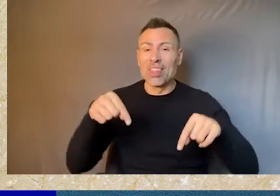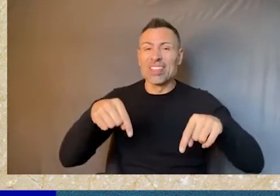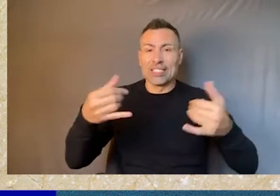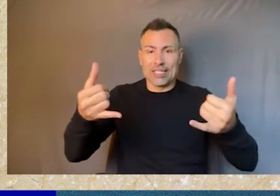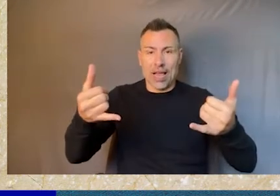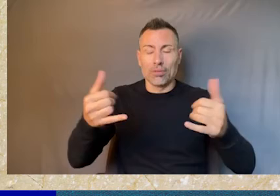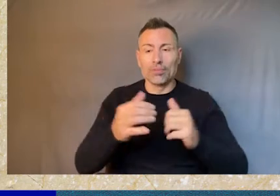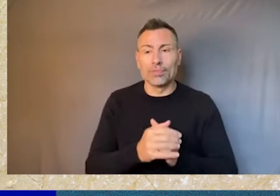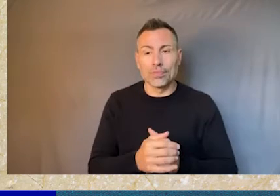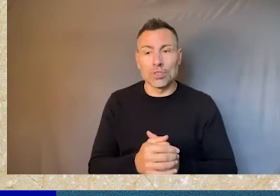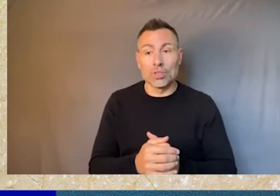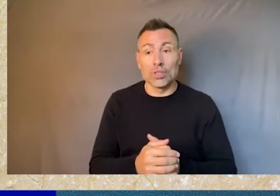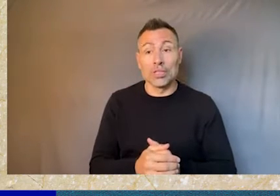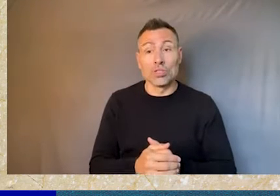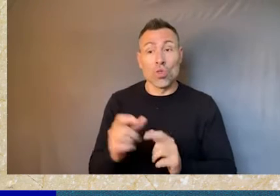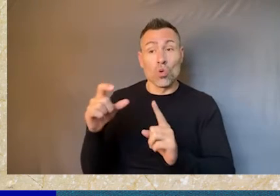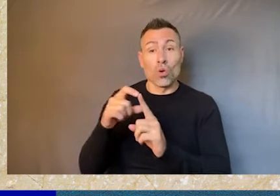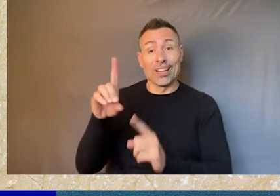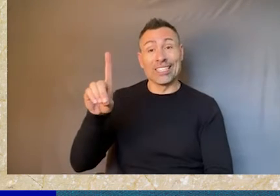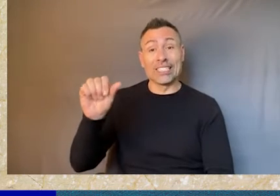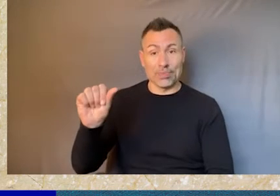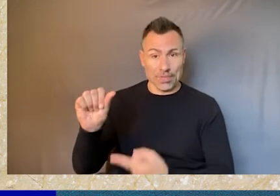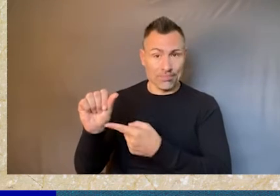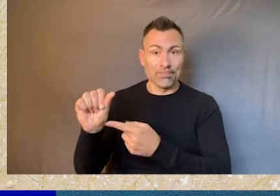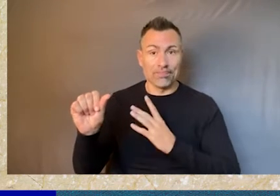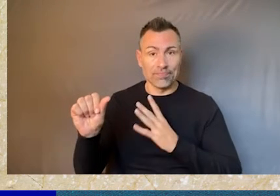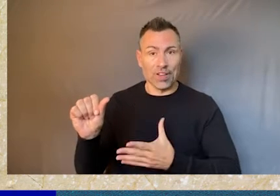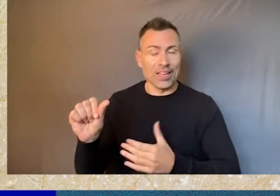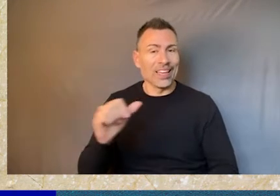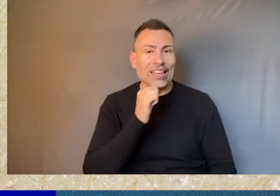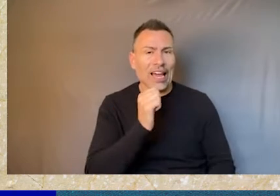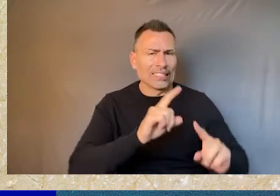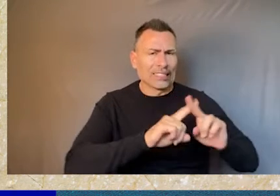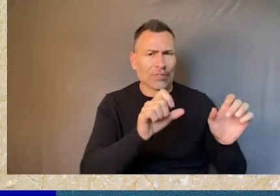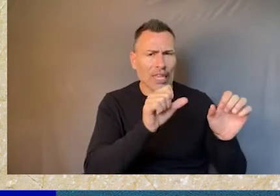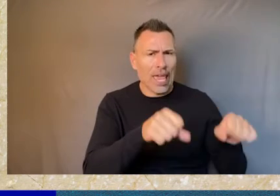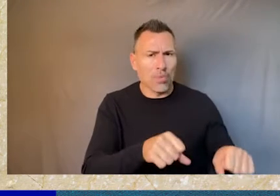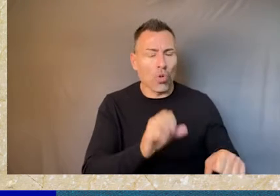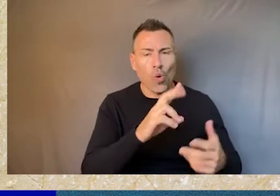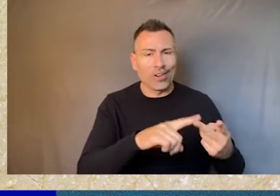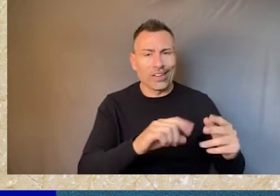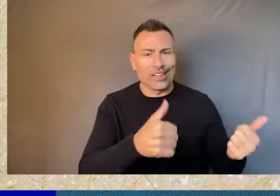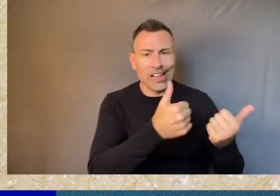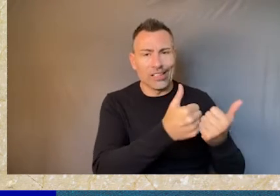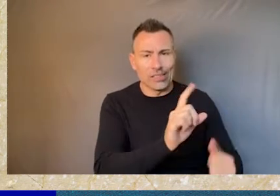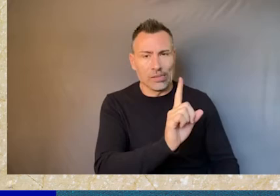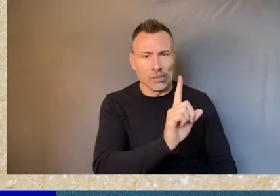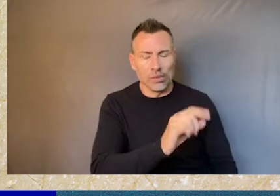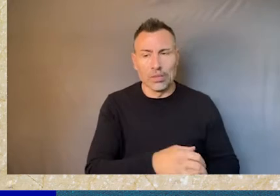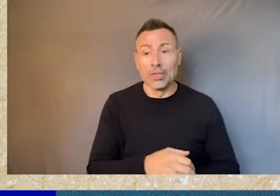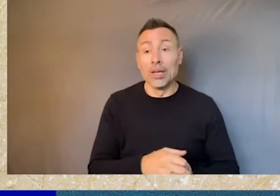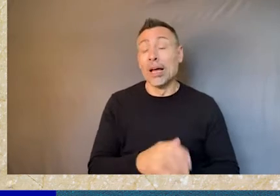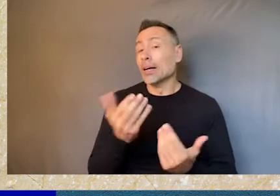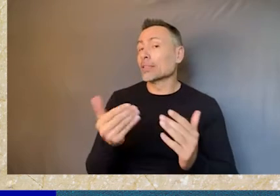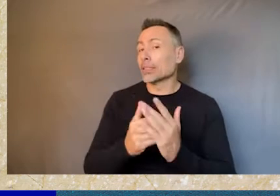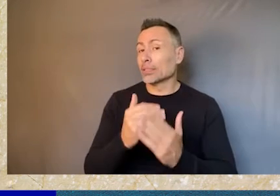now. So you do want to say the word disability instead of differently abled and challenged. And once again, certain people use